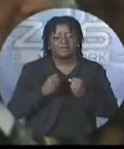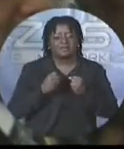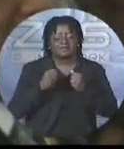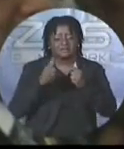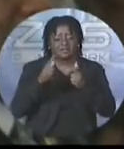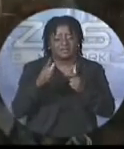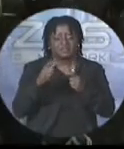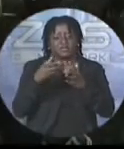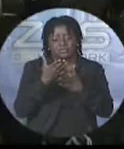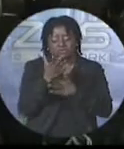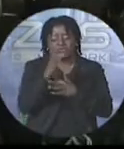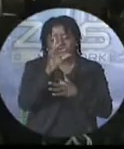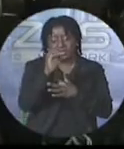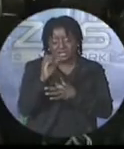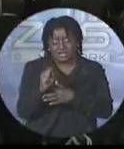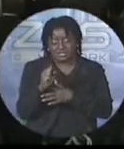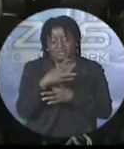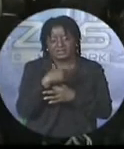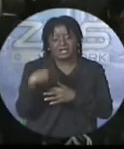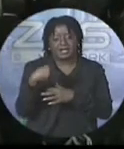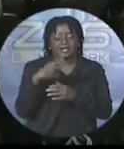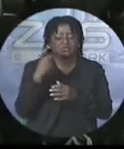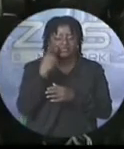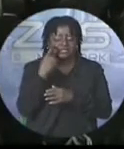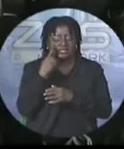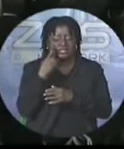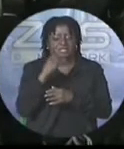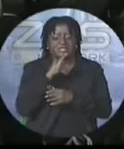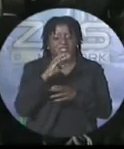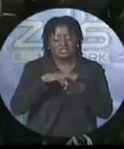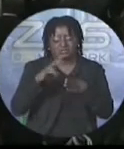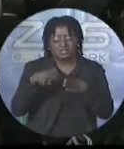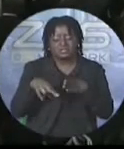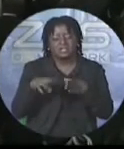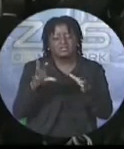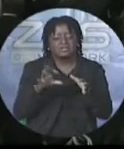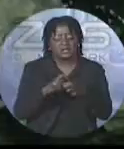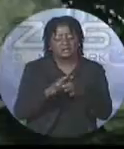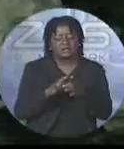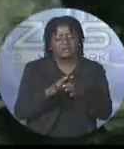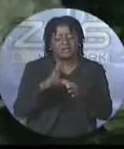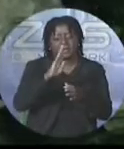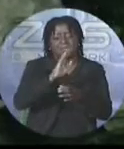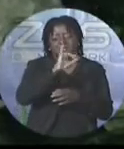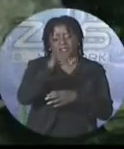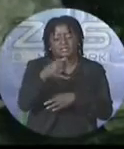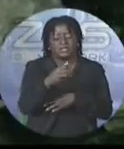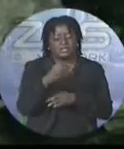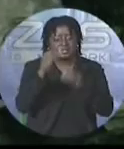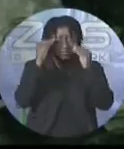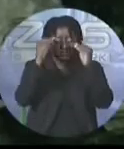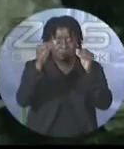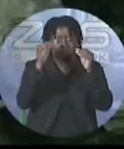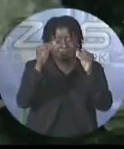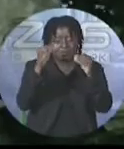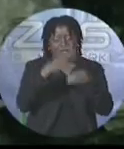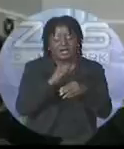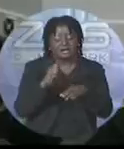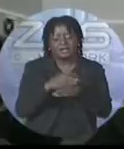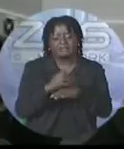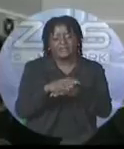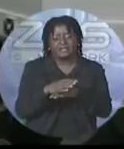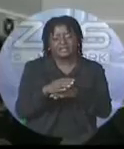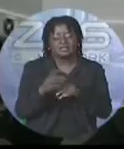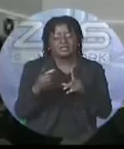80s and recently is as a result of BJ's mentorship and advice to me.